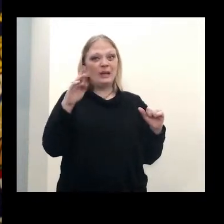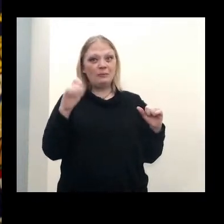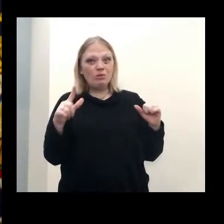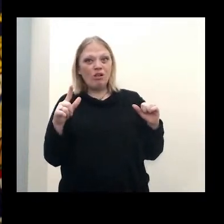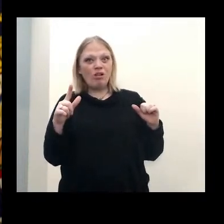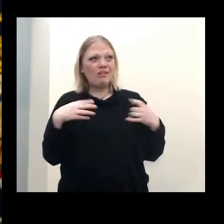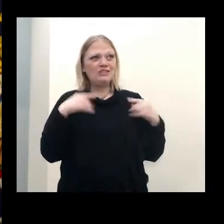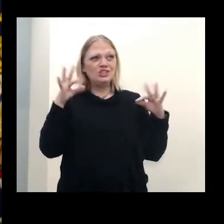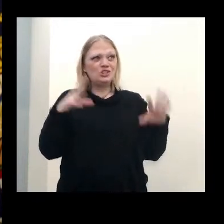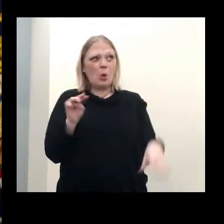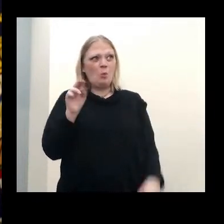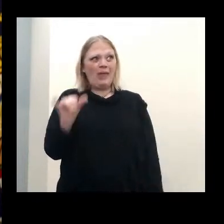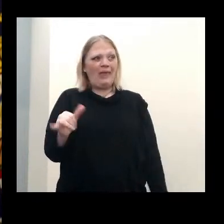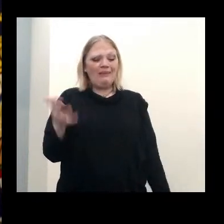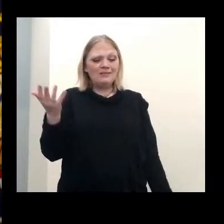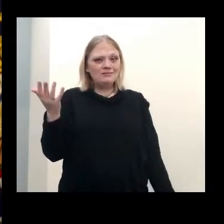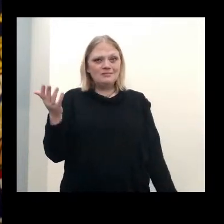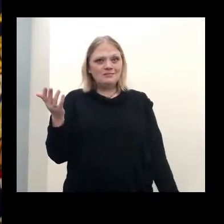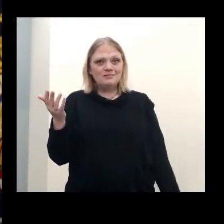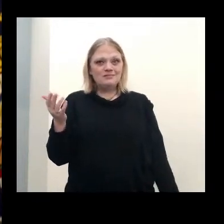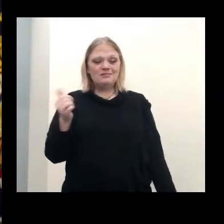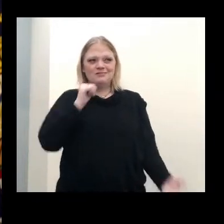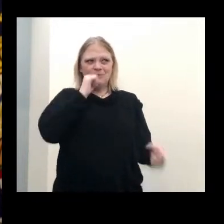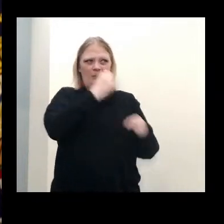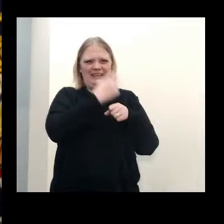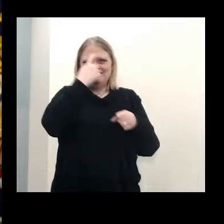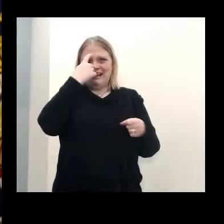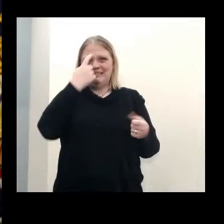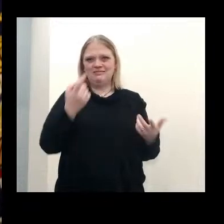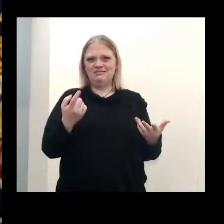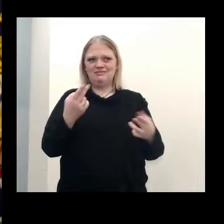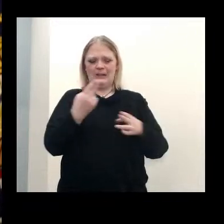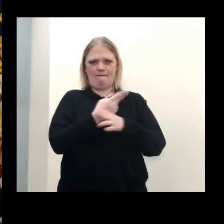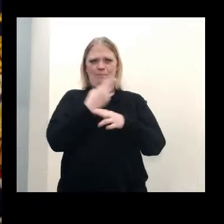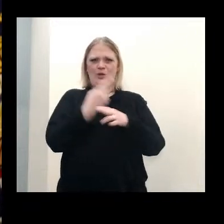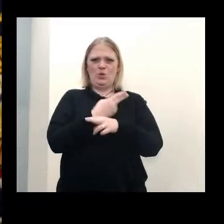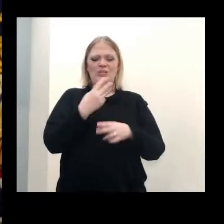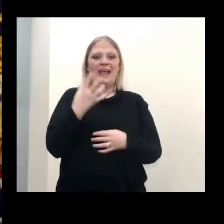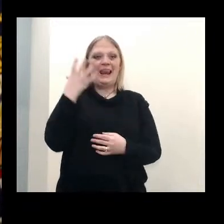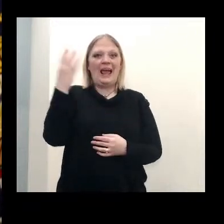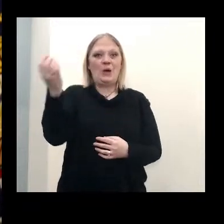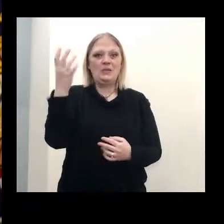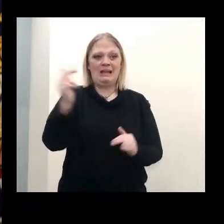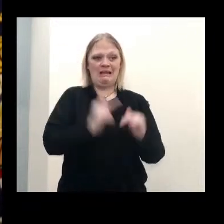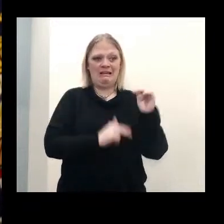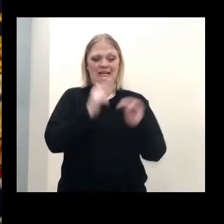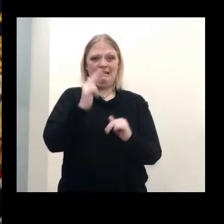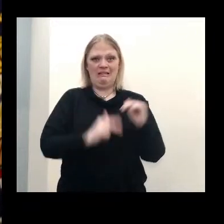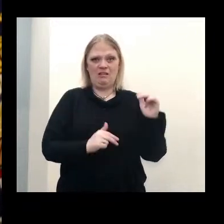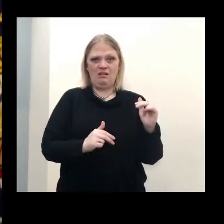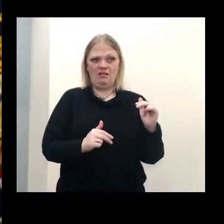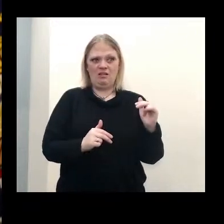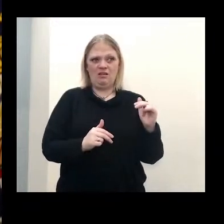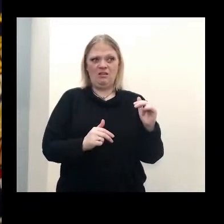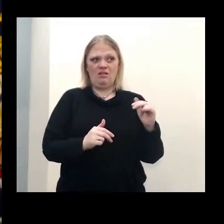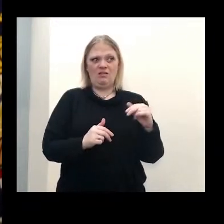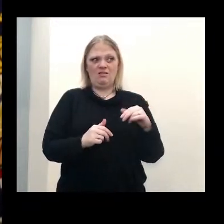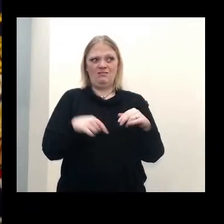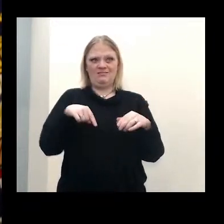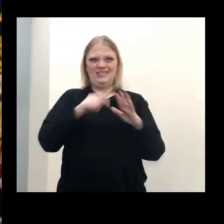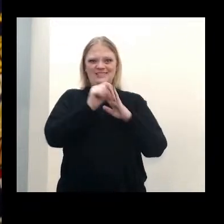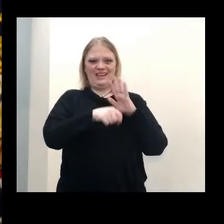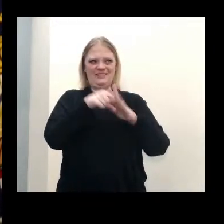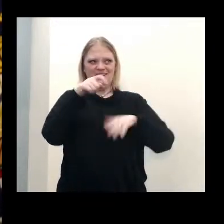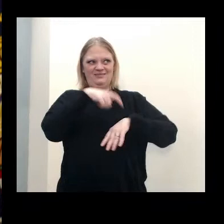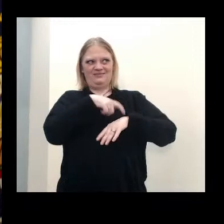can snow in May. So it doesn't make sense to utilize an outdoor facility at a time